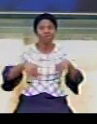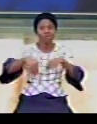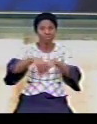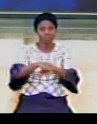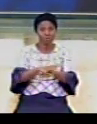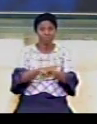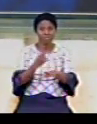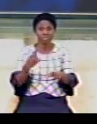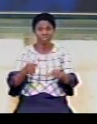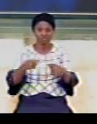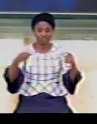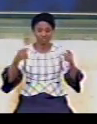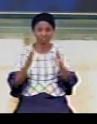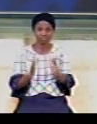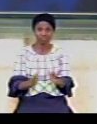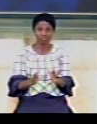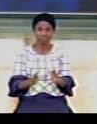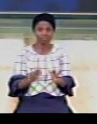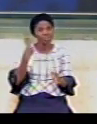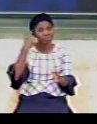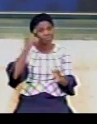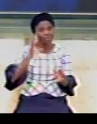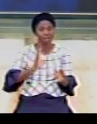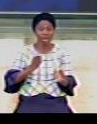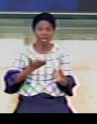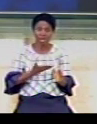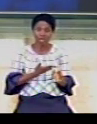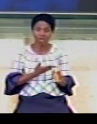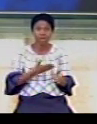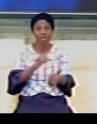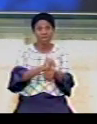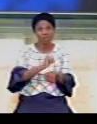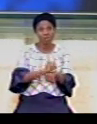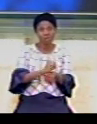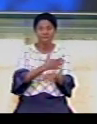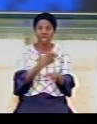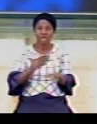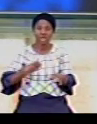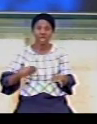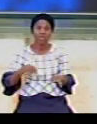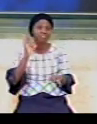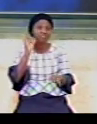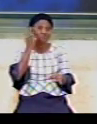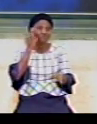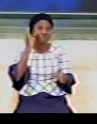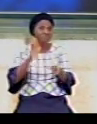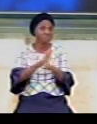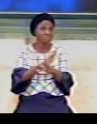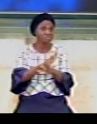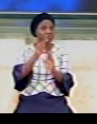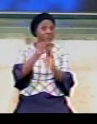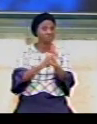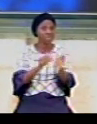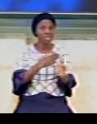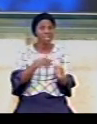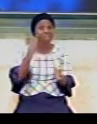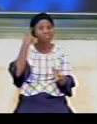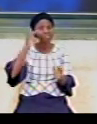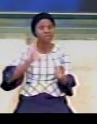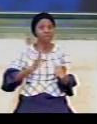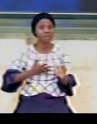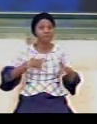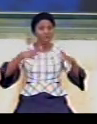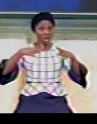the enemy, for our exploits and fruitfulness, for our